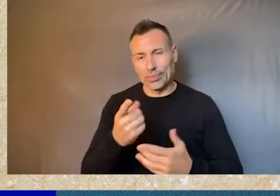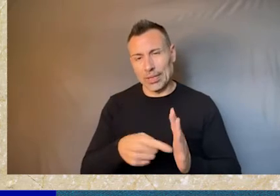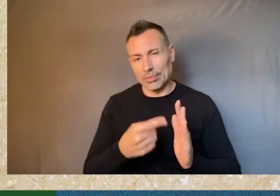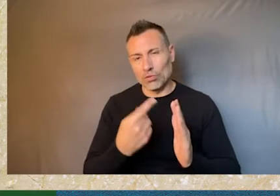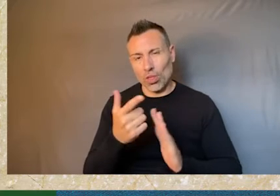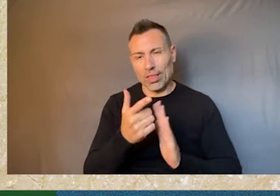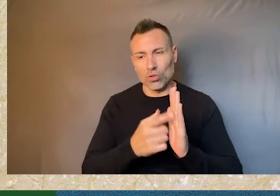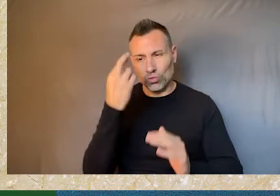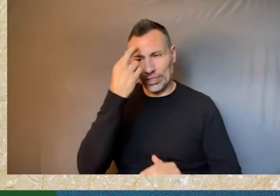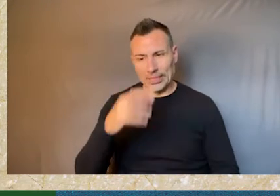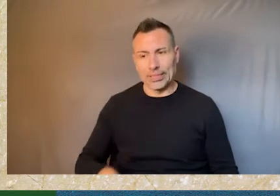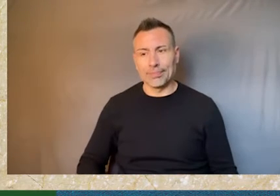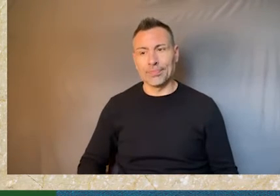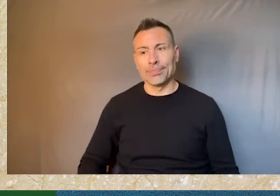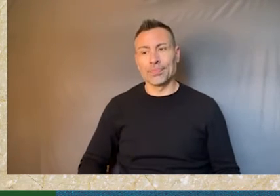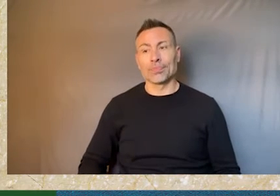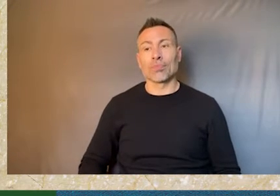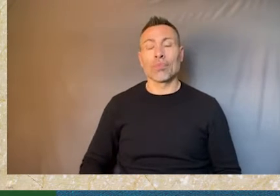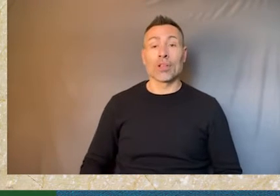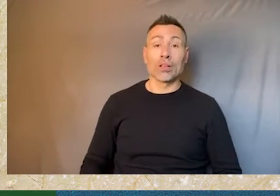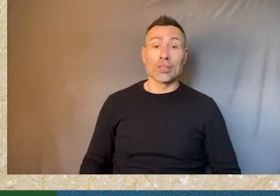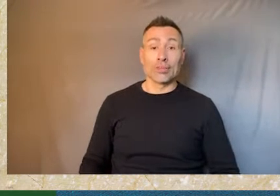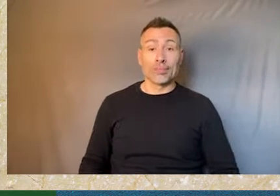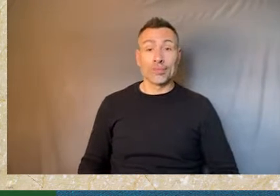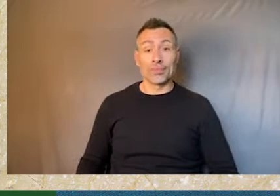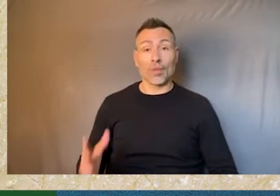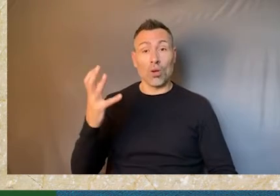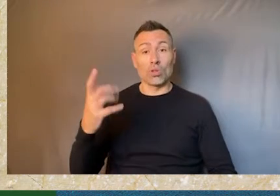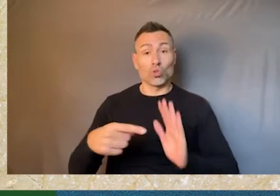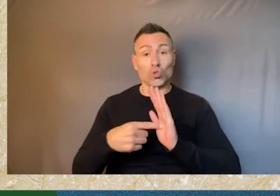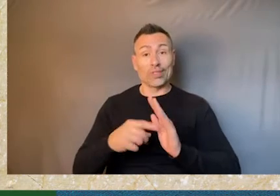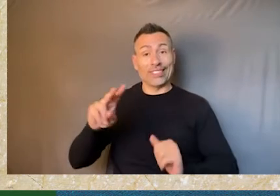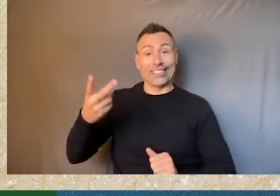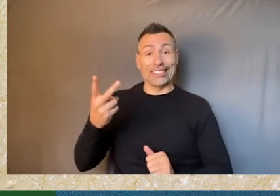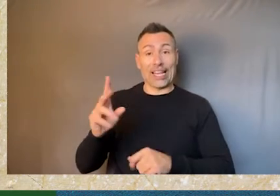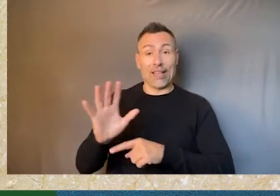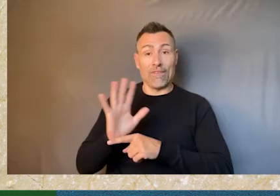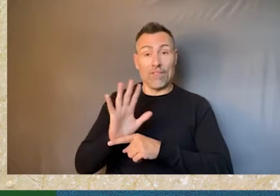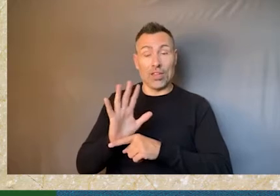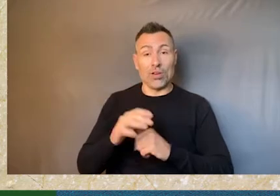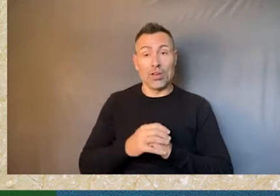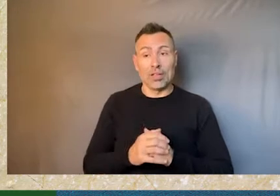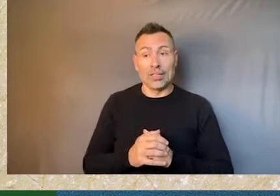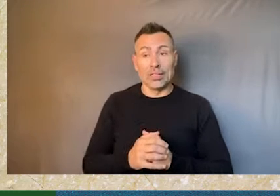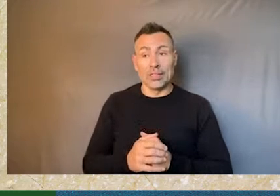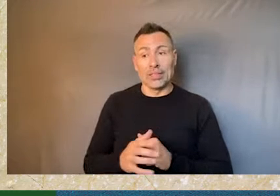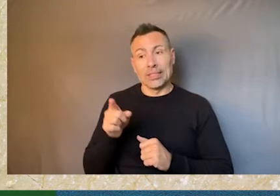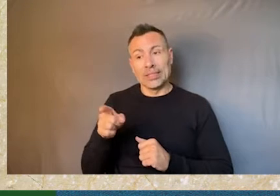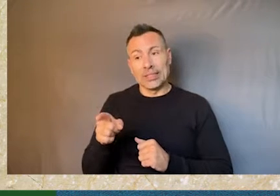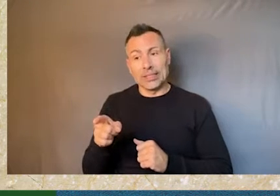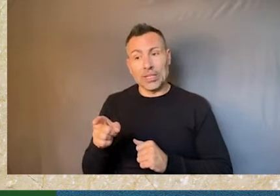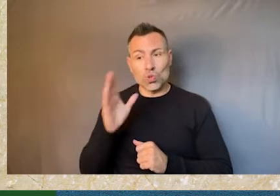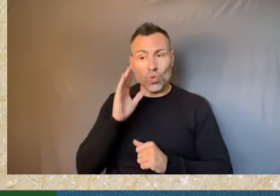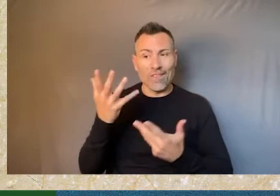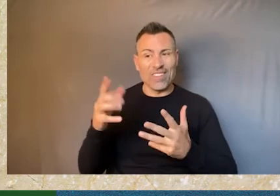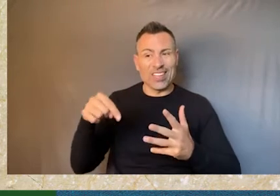sometimes. I'm getting ready to show you our second video. This is gonna, once again, kind of finish this